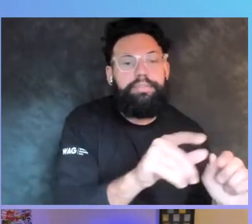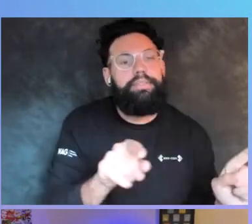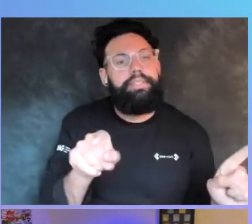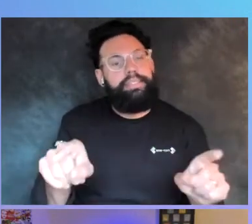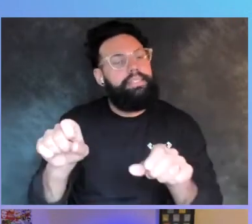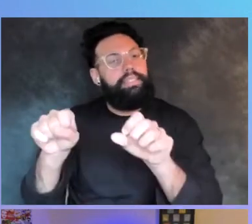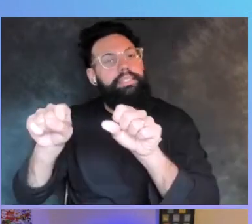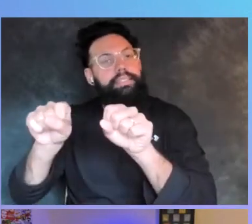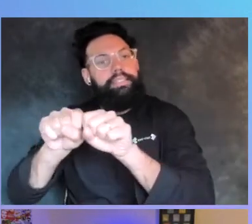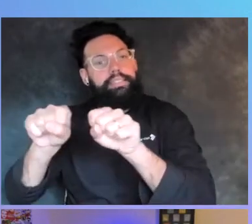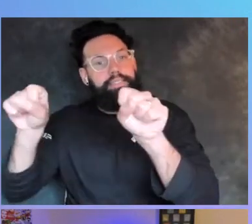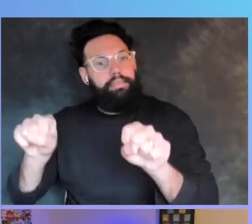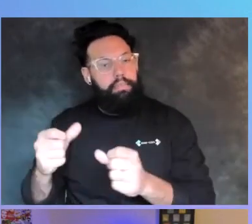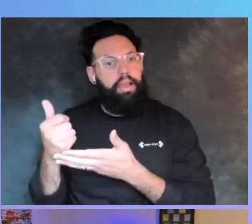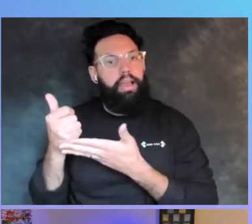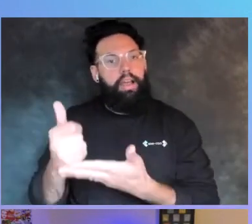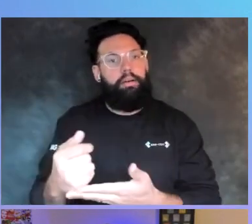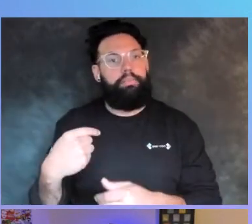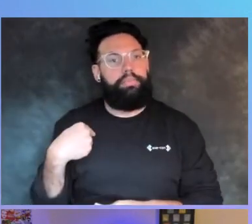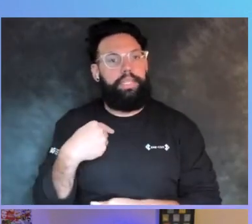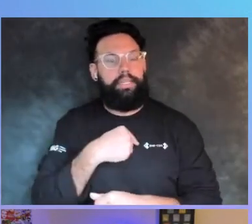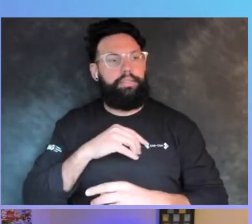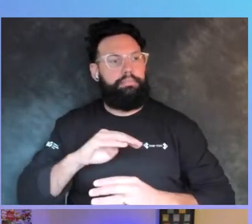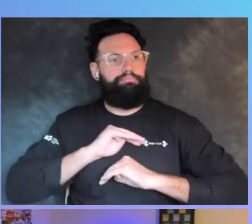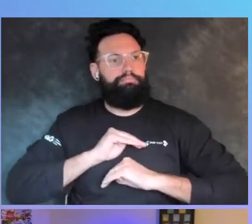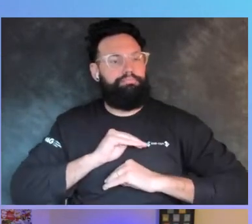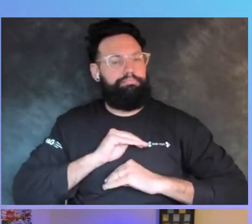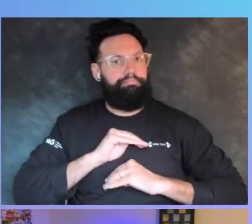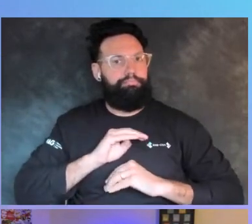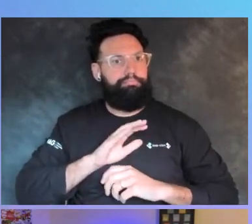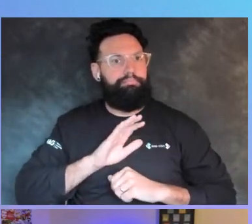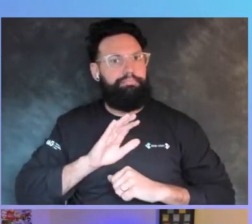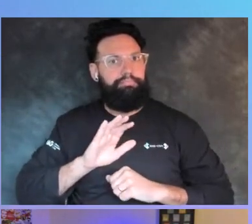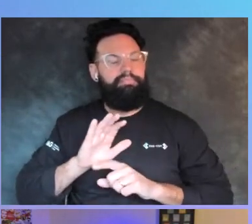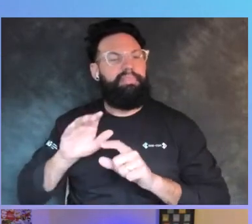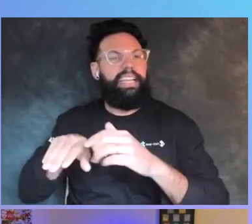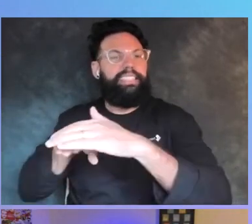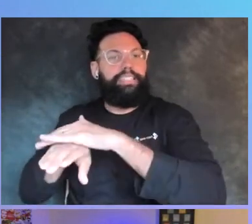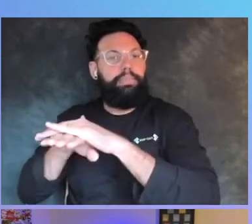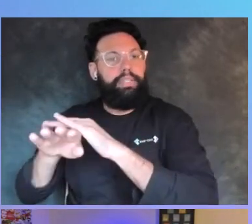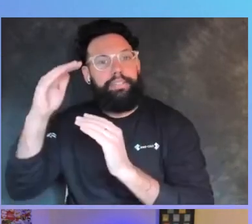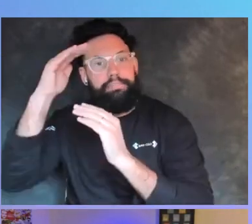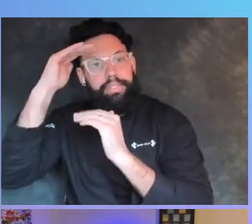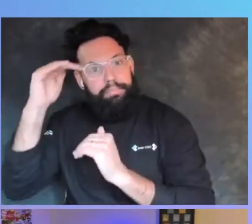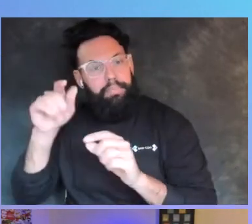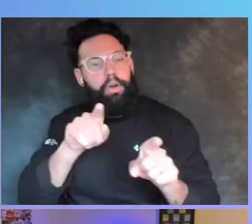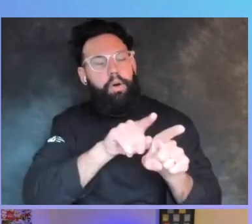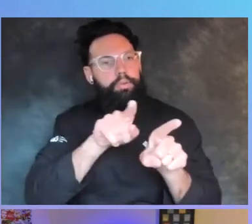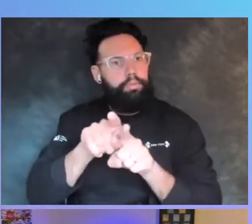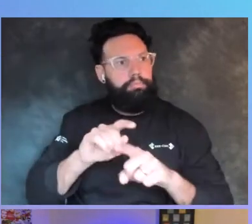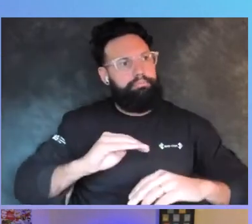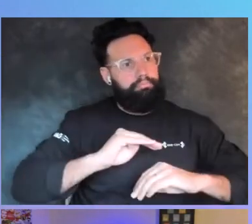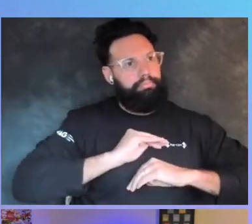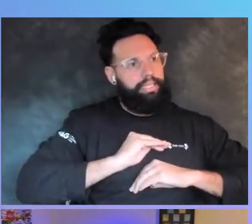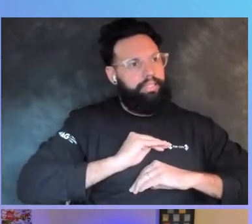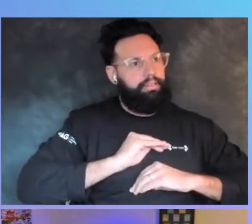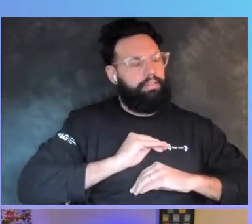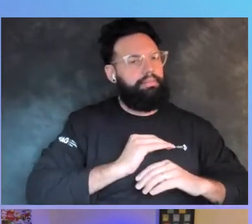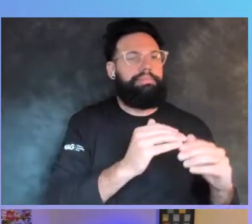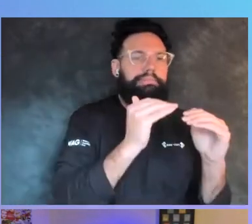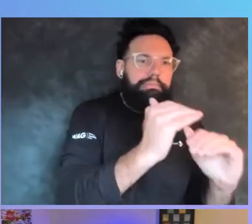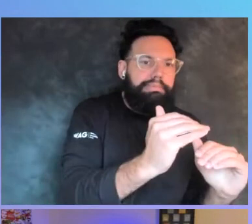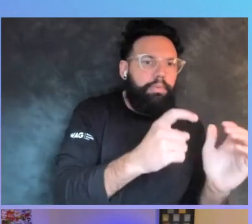meet the accessibility expectations along with whatever they need for their individual system.